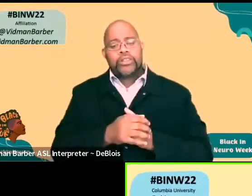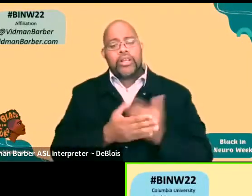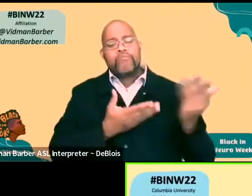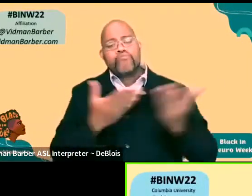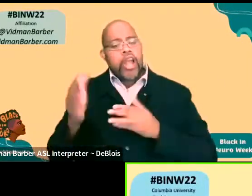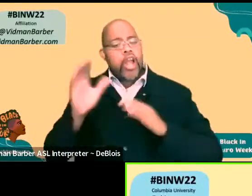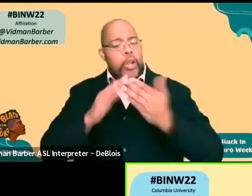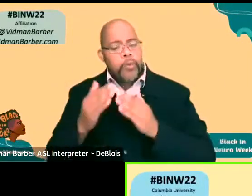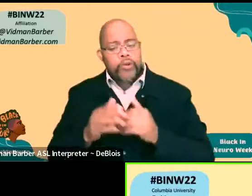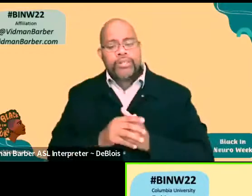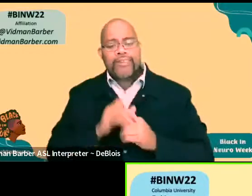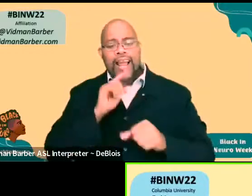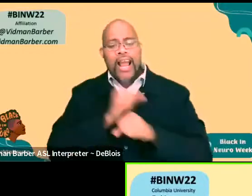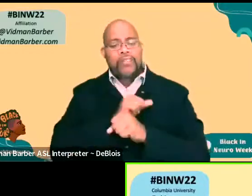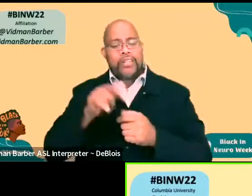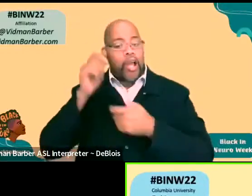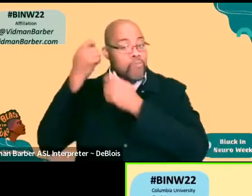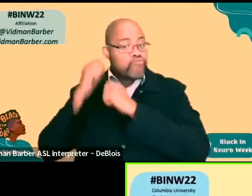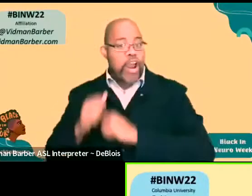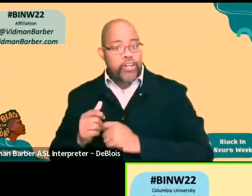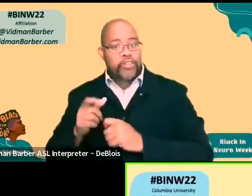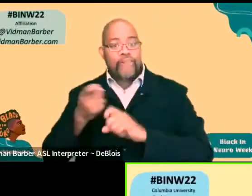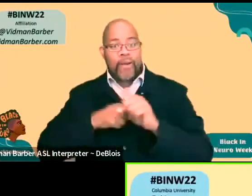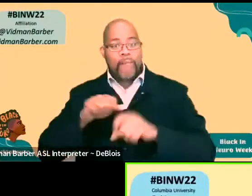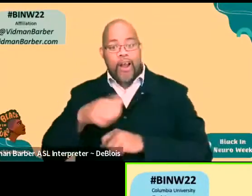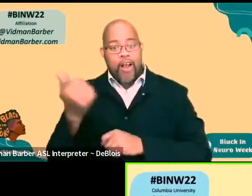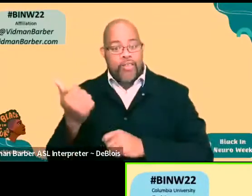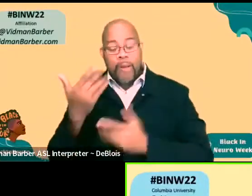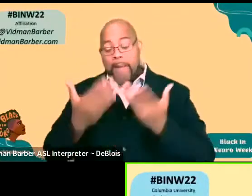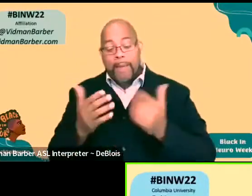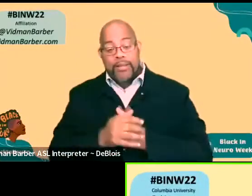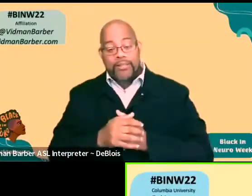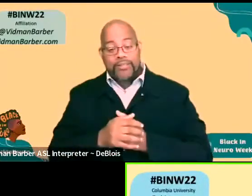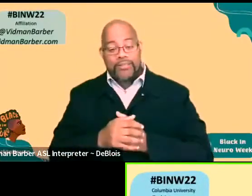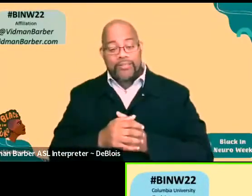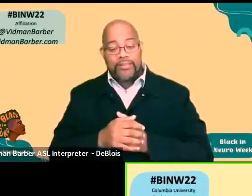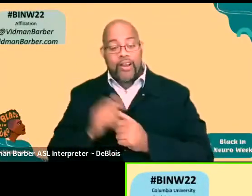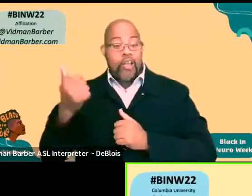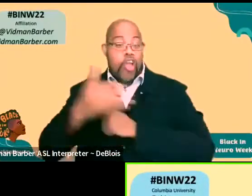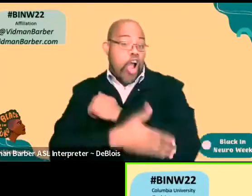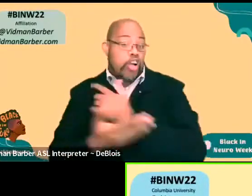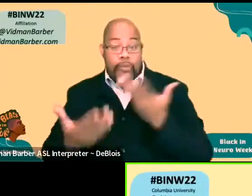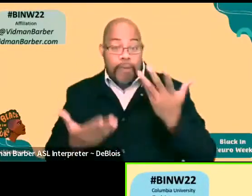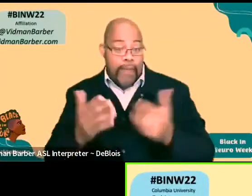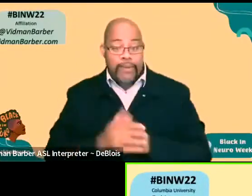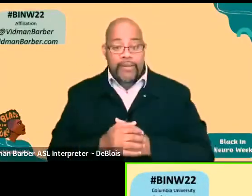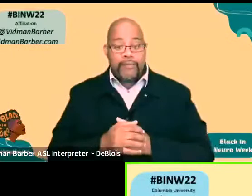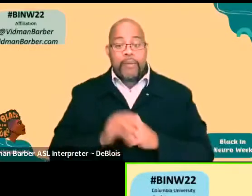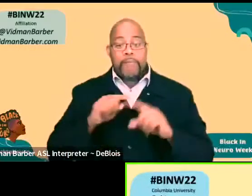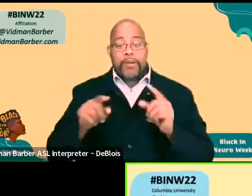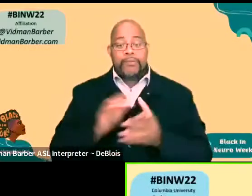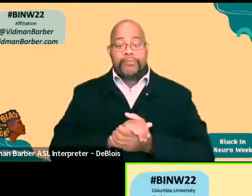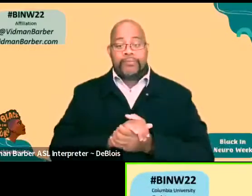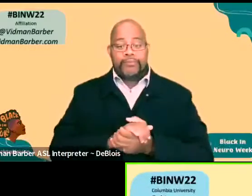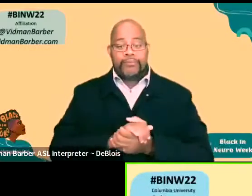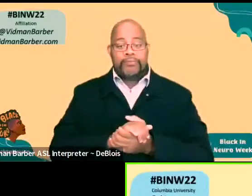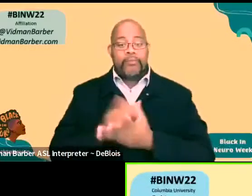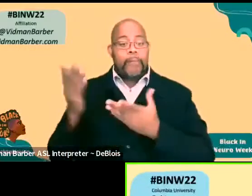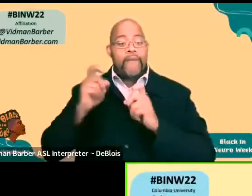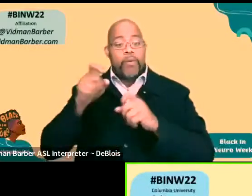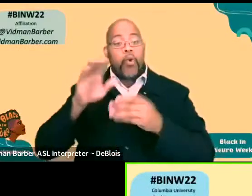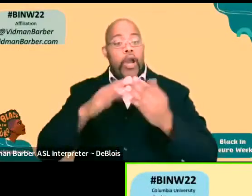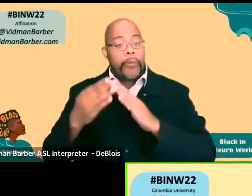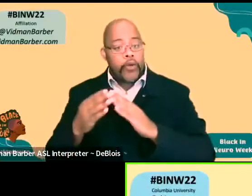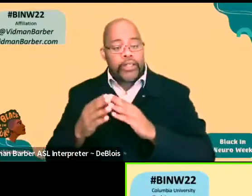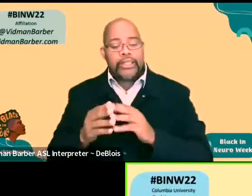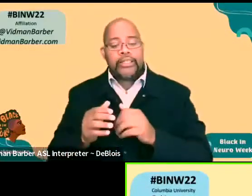community. I'm imagining that your braider is not coming from another, or maybe they are coming from another country, but bringing the people from your